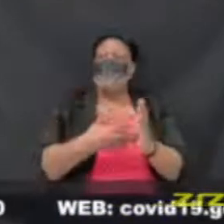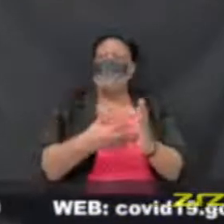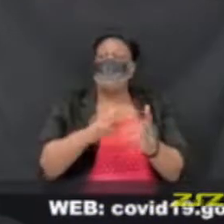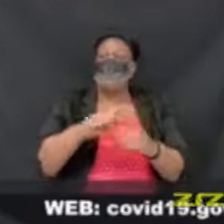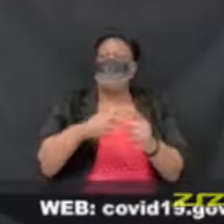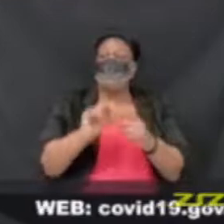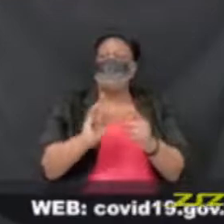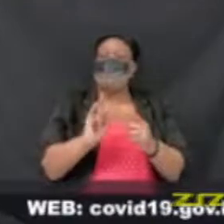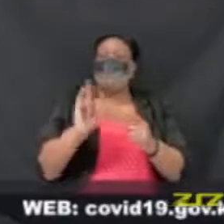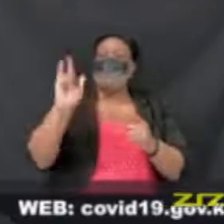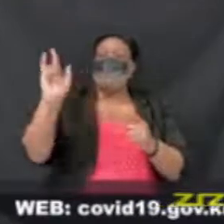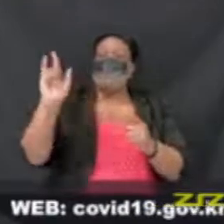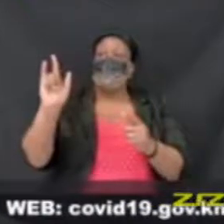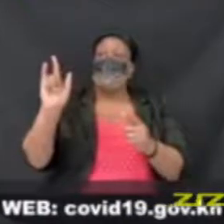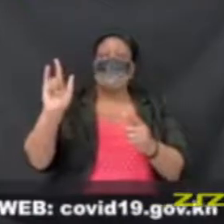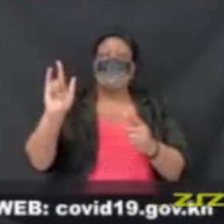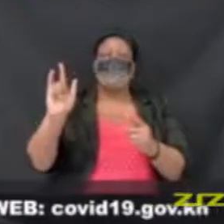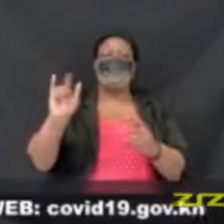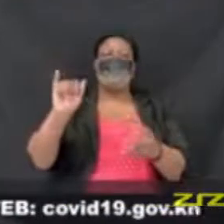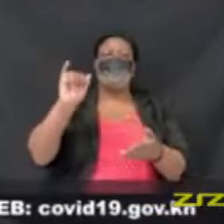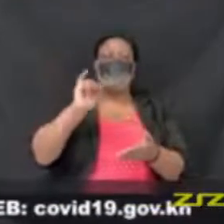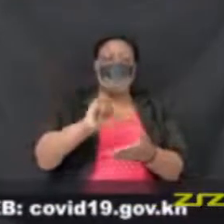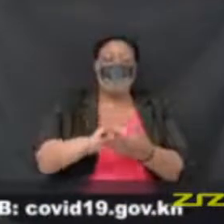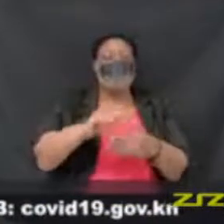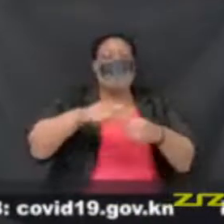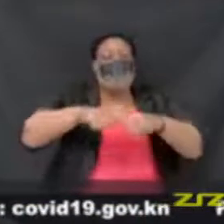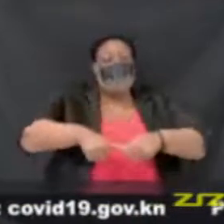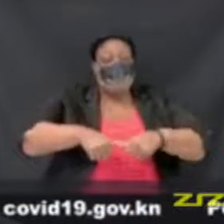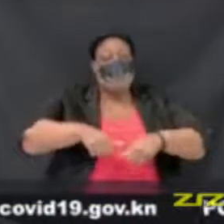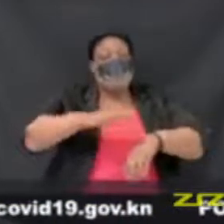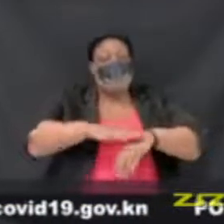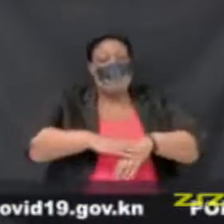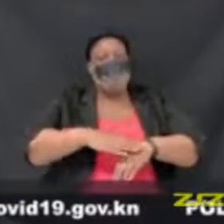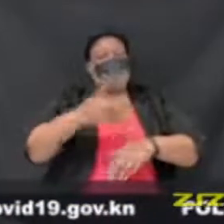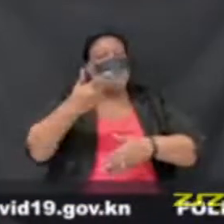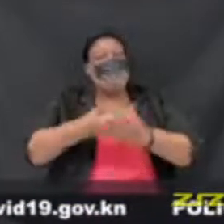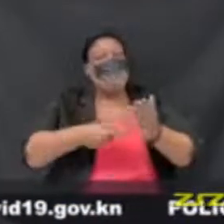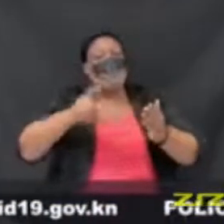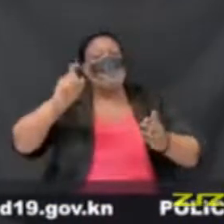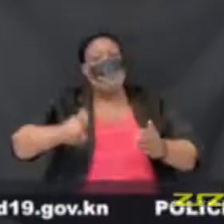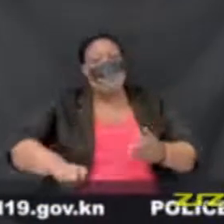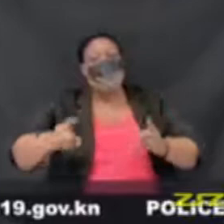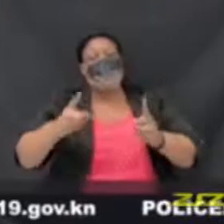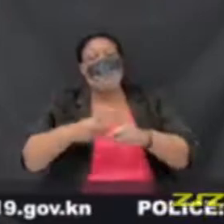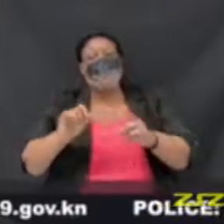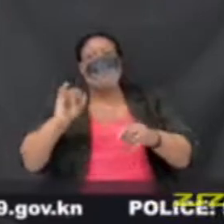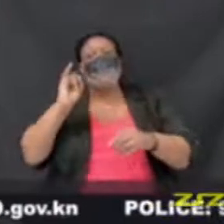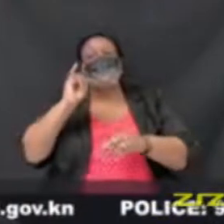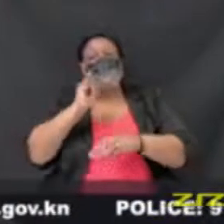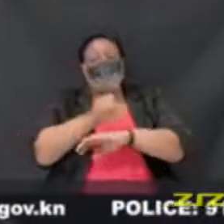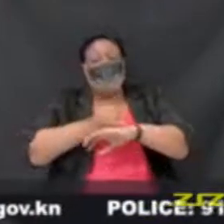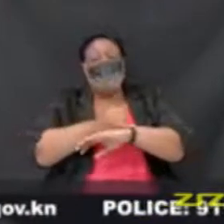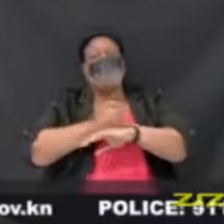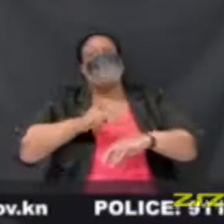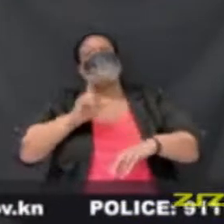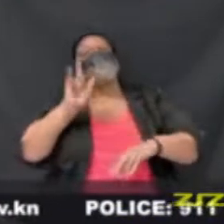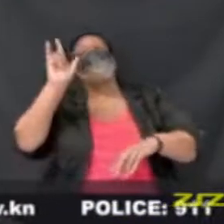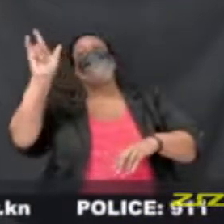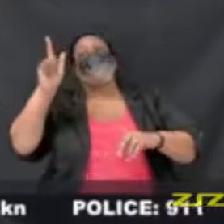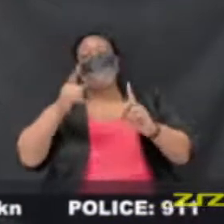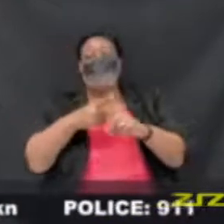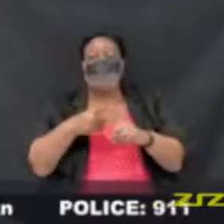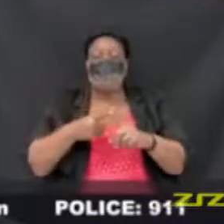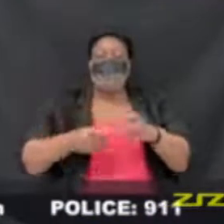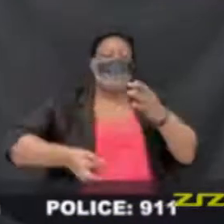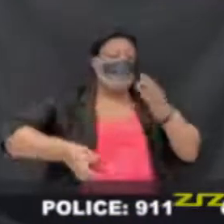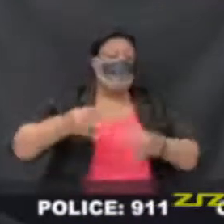leaving depends on the requirement of the country that you're going to. Okay, and so if you're going to Timbuktu and they don't require any testing,